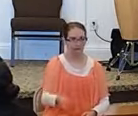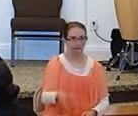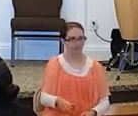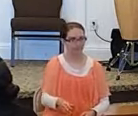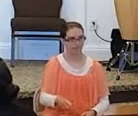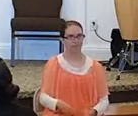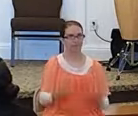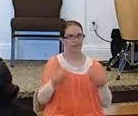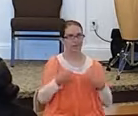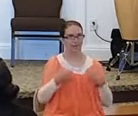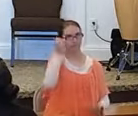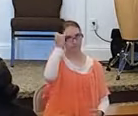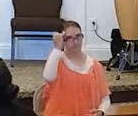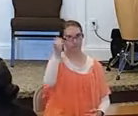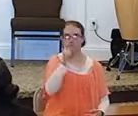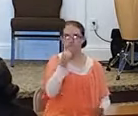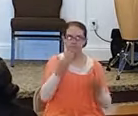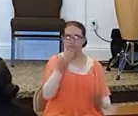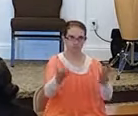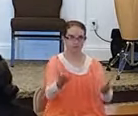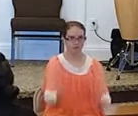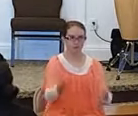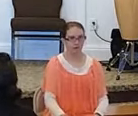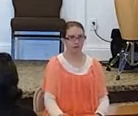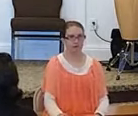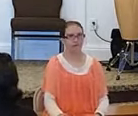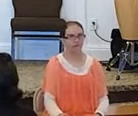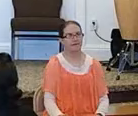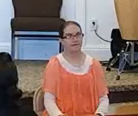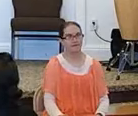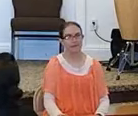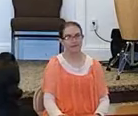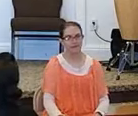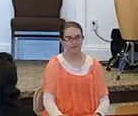I got my opinion, I ain't going to give them to you. But you know where I stand.